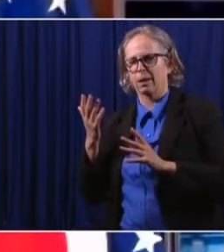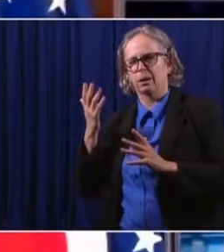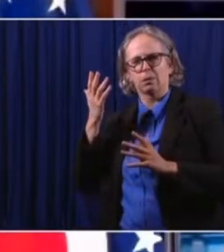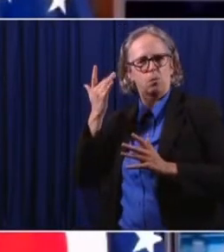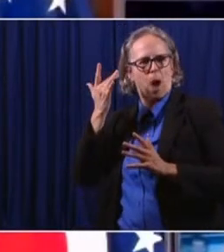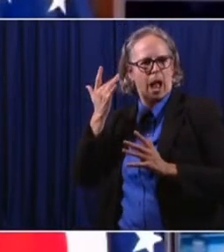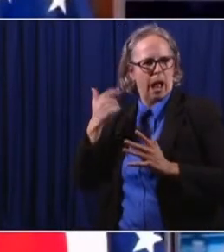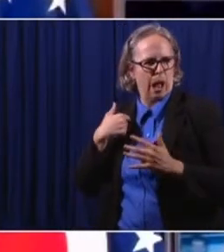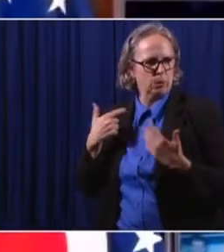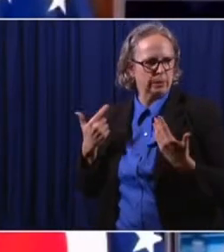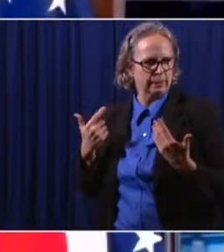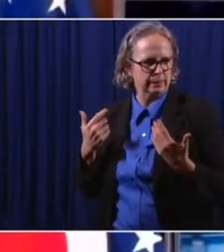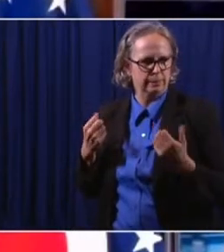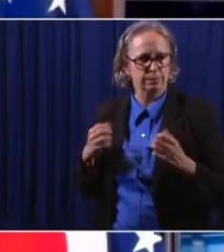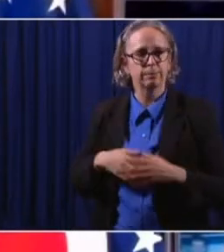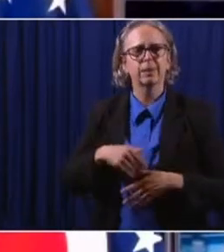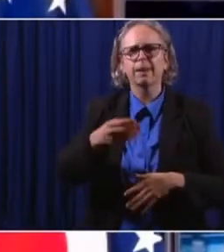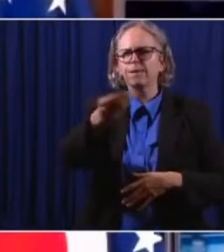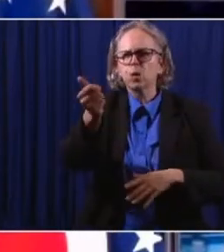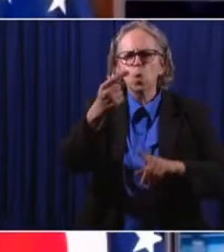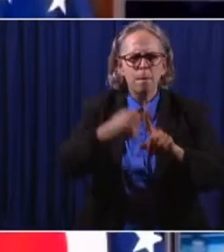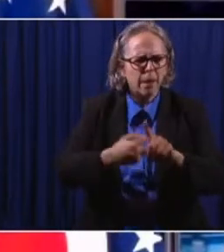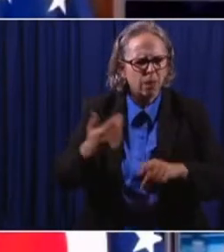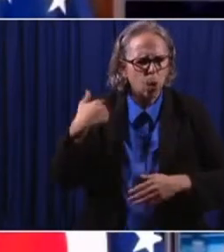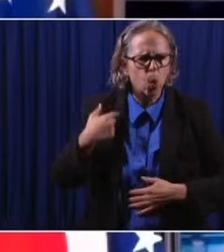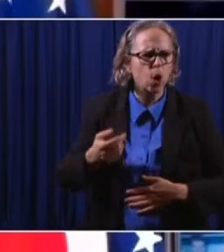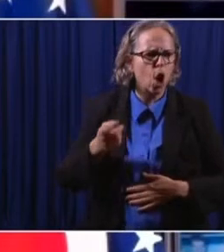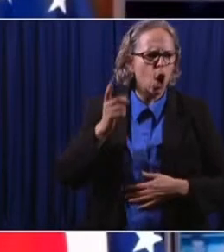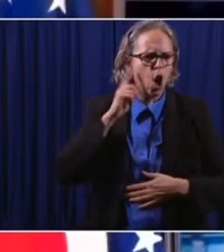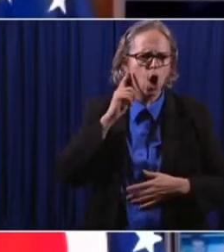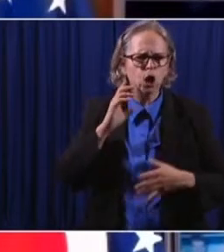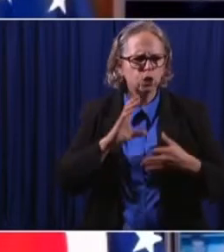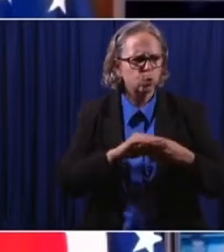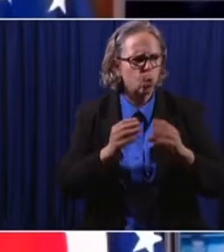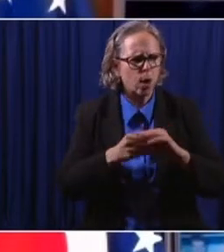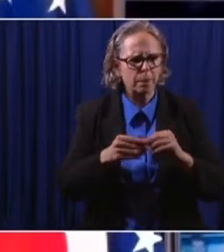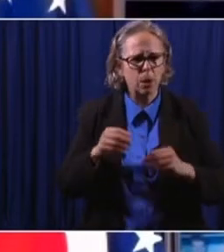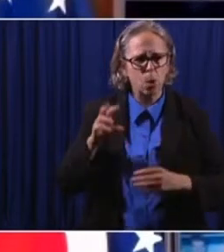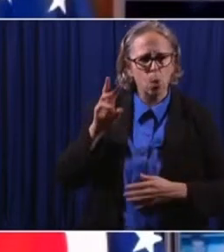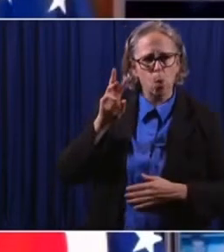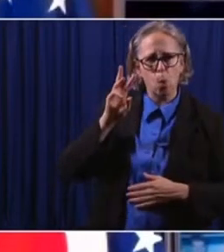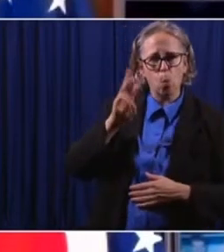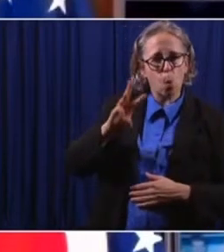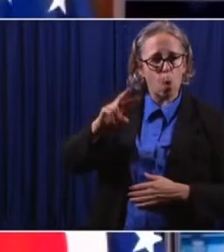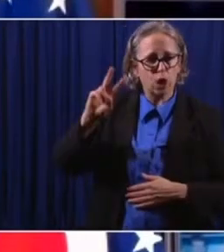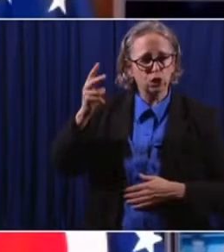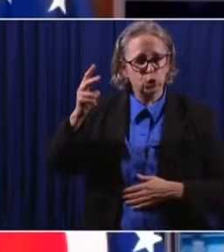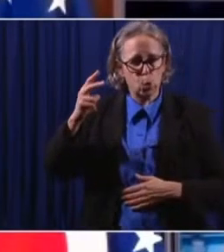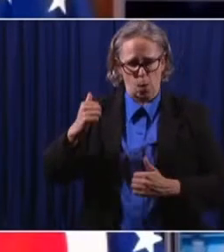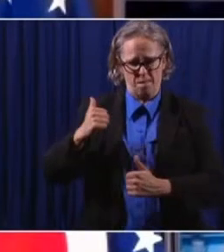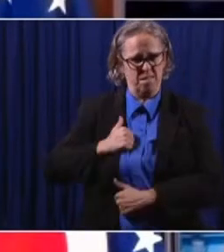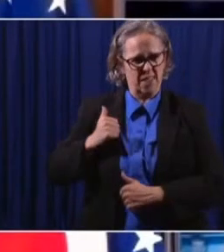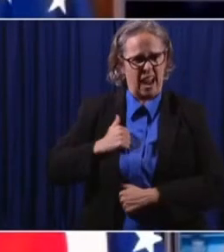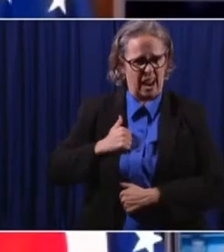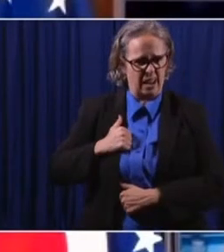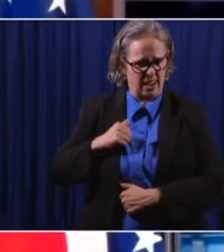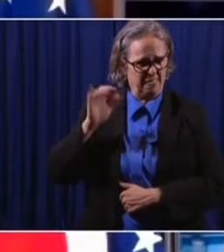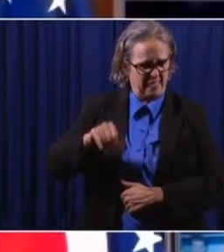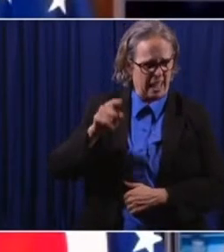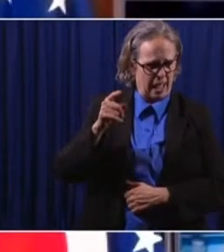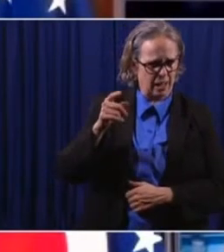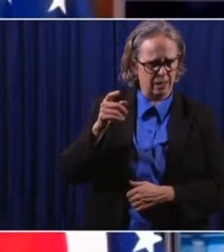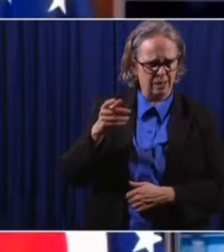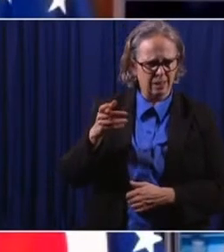heard a story about a World War II veteran. I was on a phone call, heard about the story of a World War II veteran who, when asked about the idea of